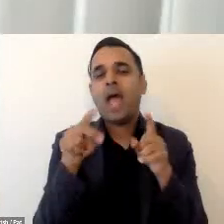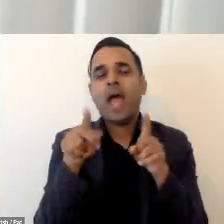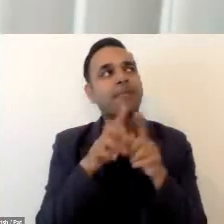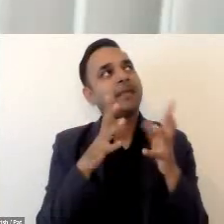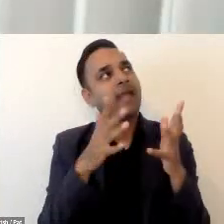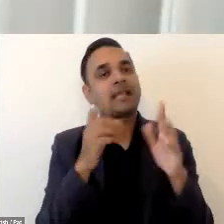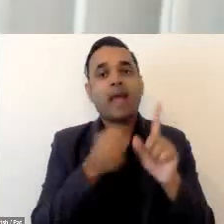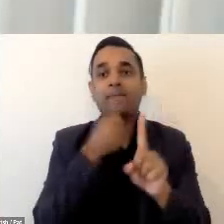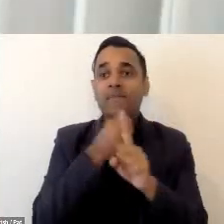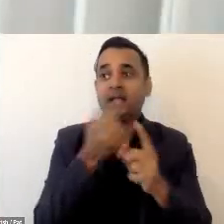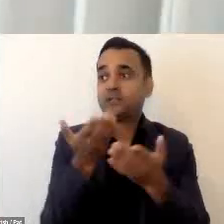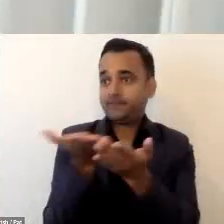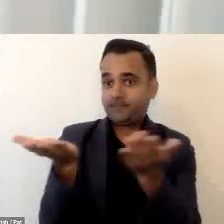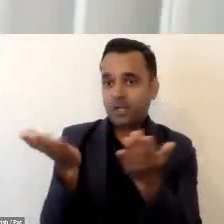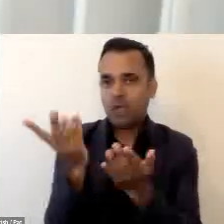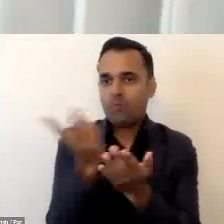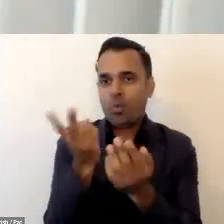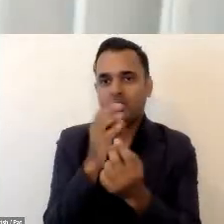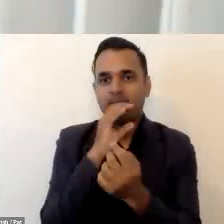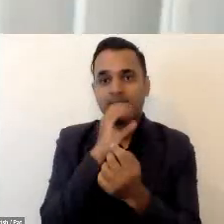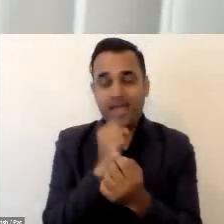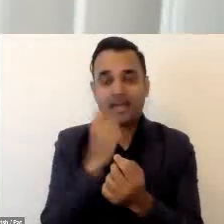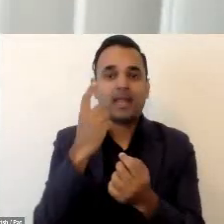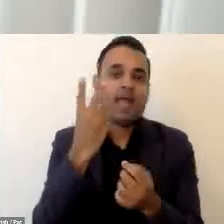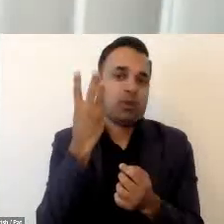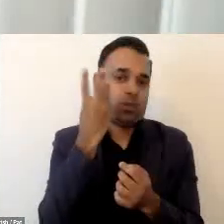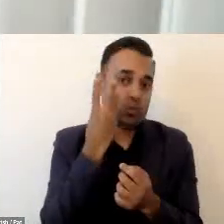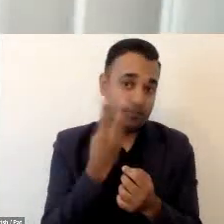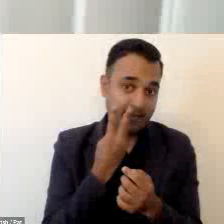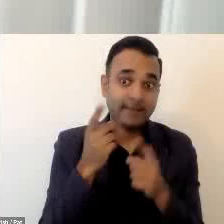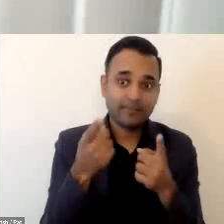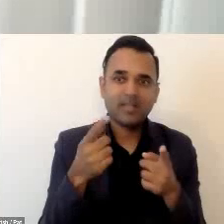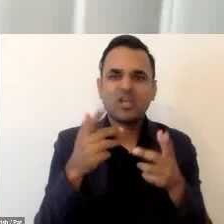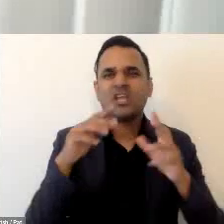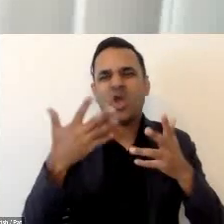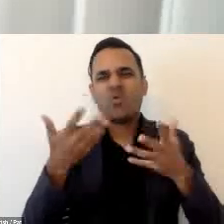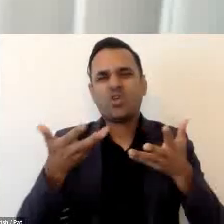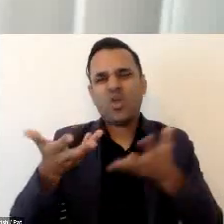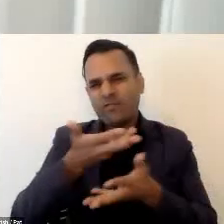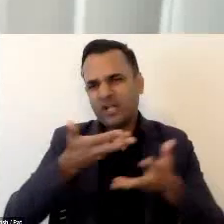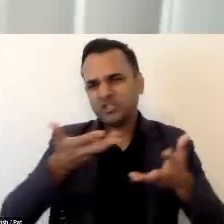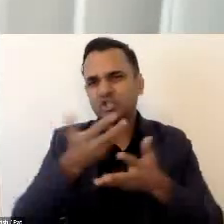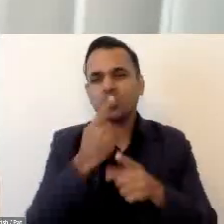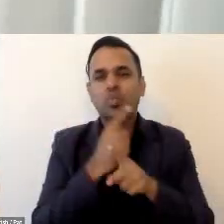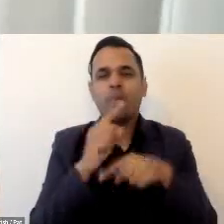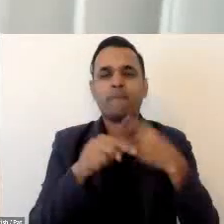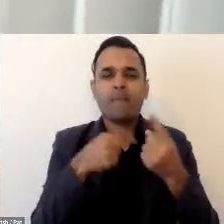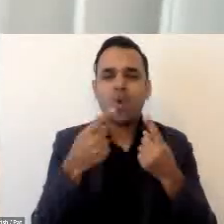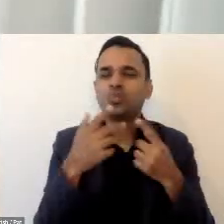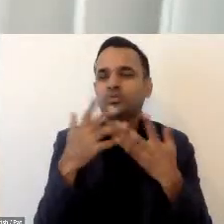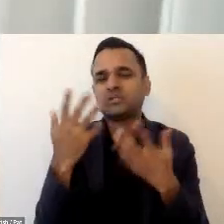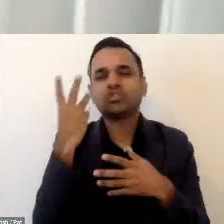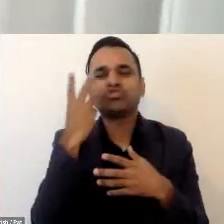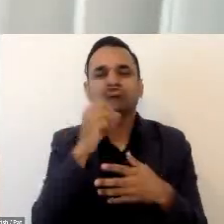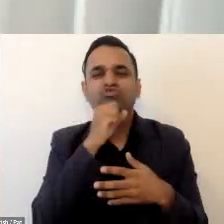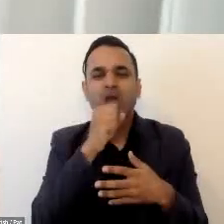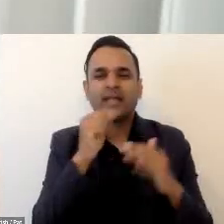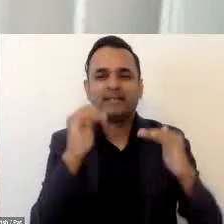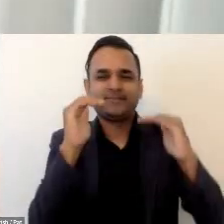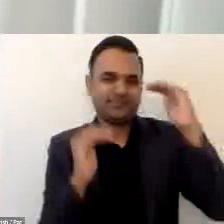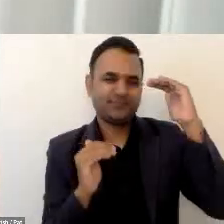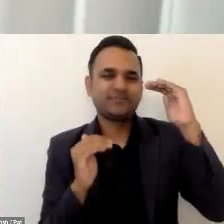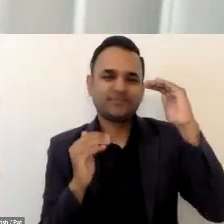if the AI is not designed appropriately with inputs from women, and it could impact women disproportionately. I mean,